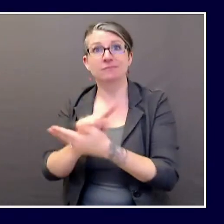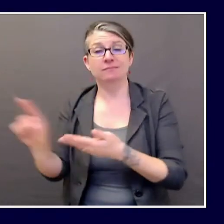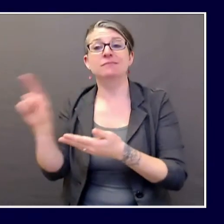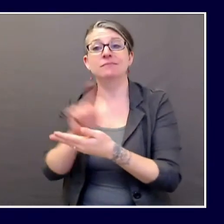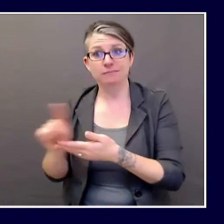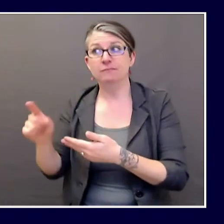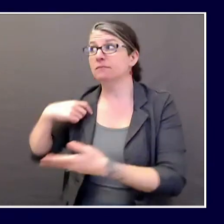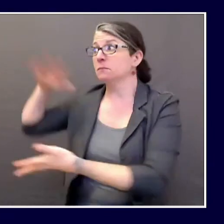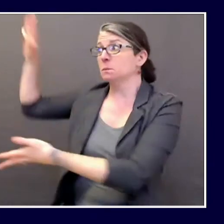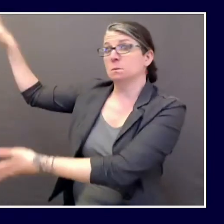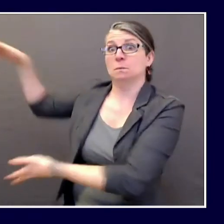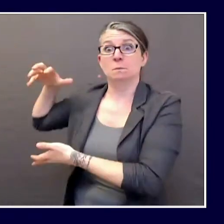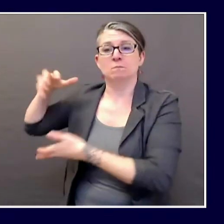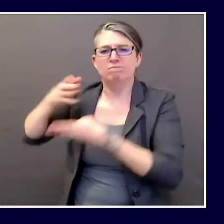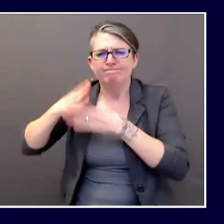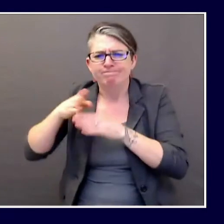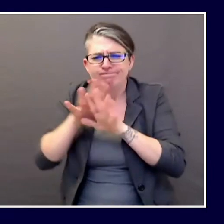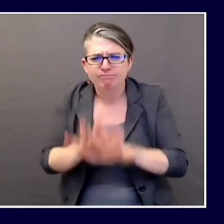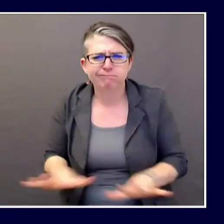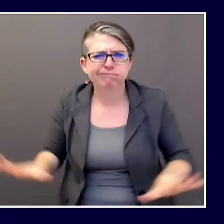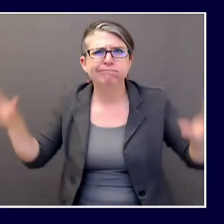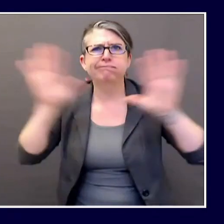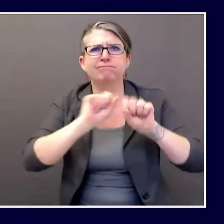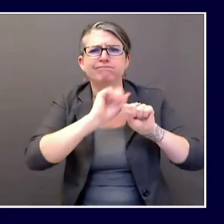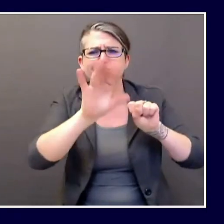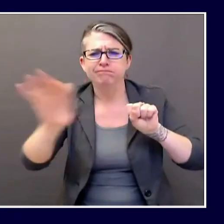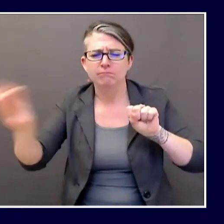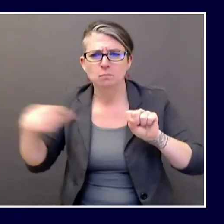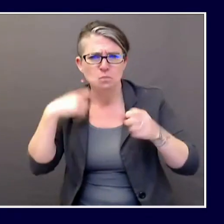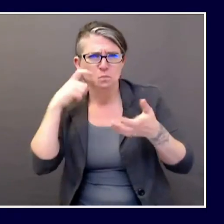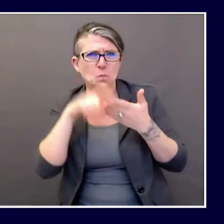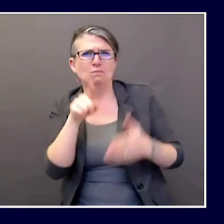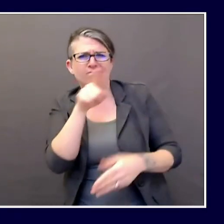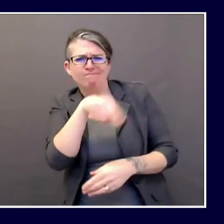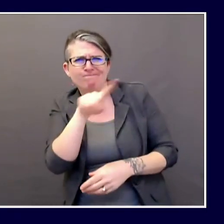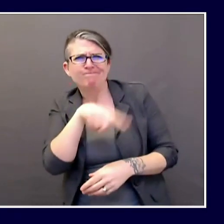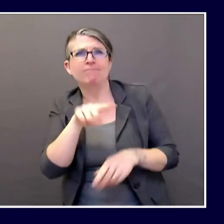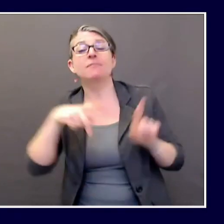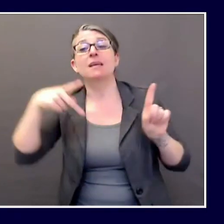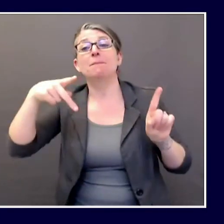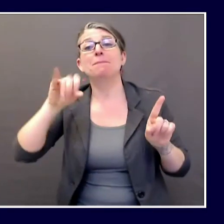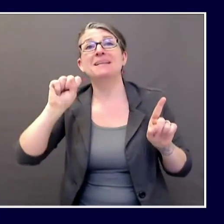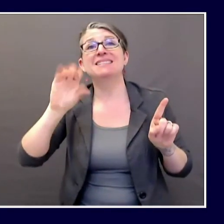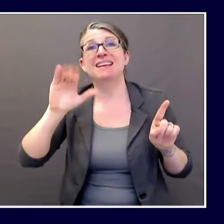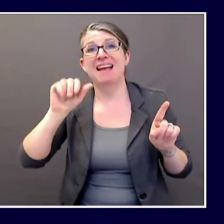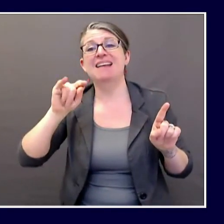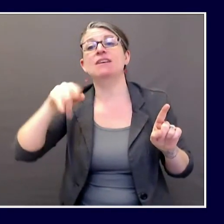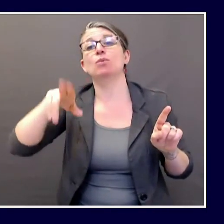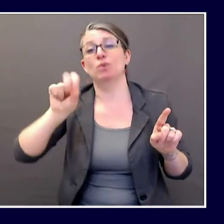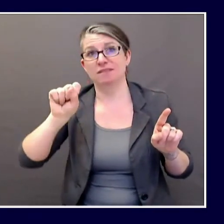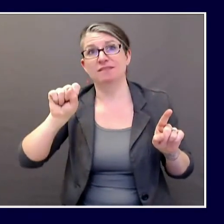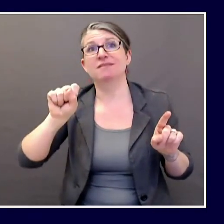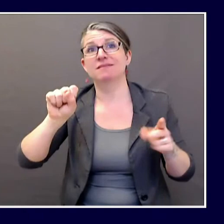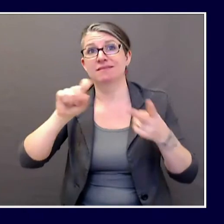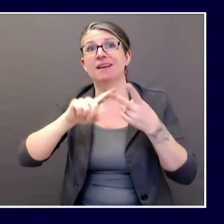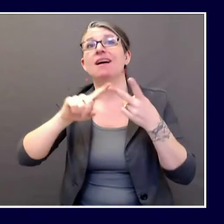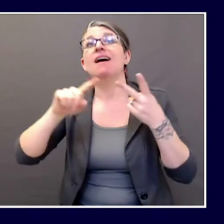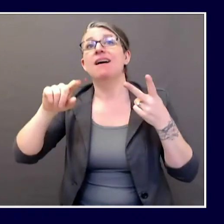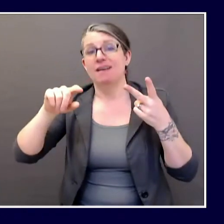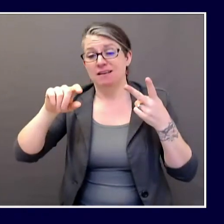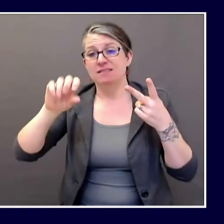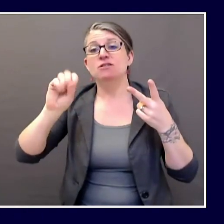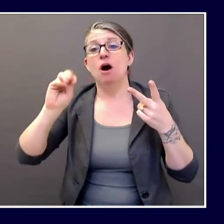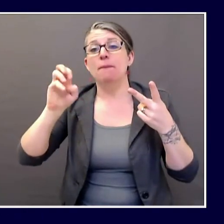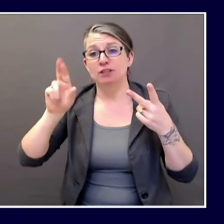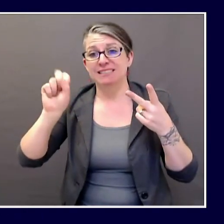clear. But you'll see, for example, that Piscataquis, Somerset, Oxford, to say nothing of the others, we're trying to make sure that